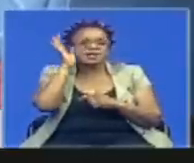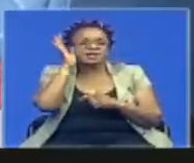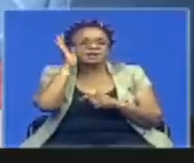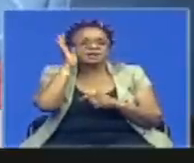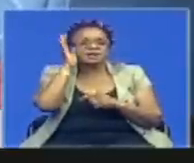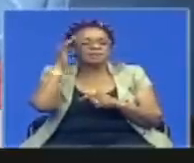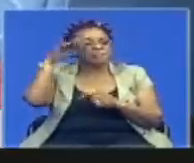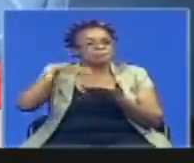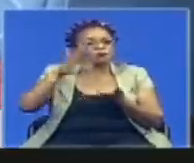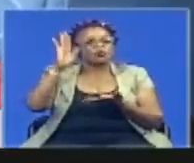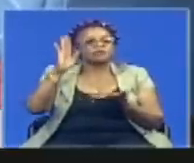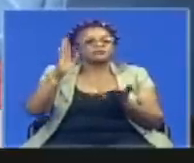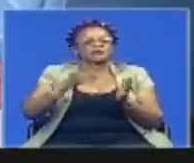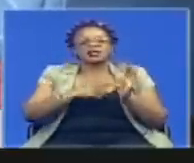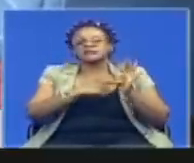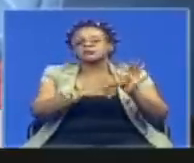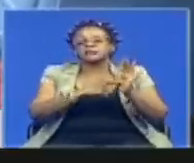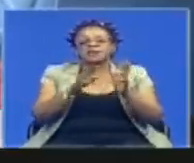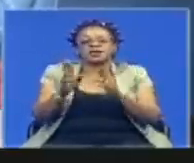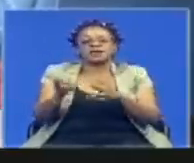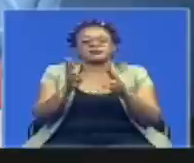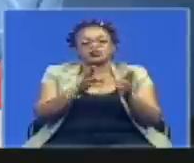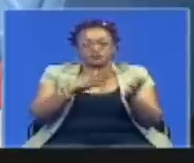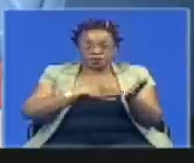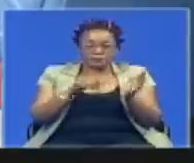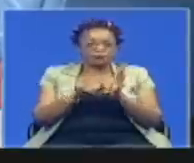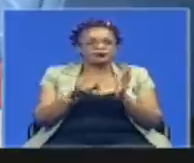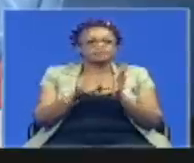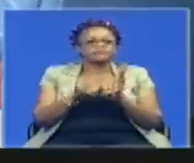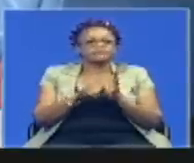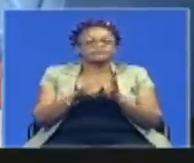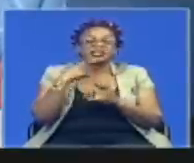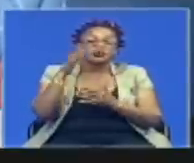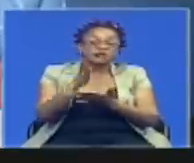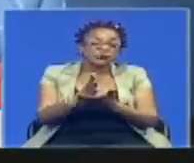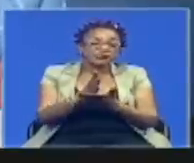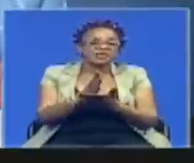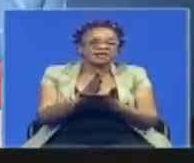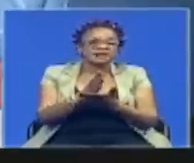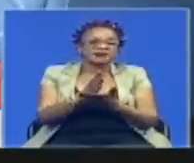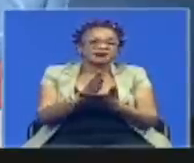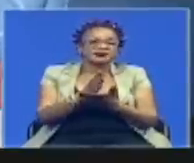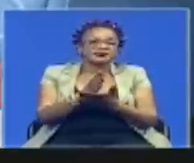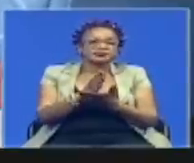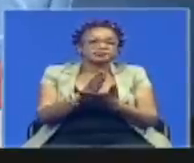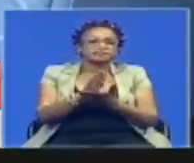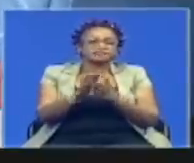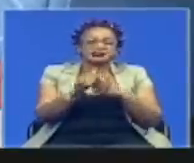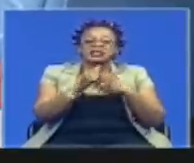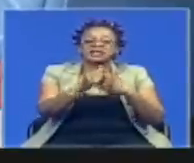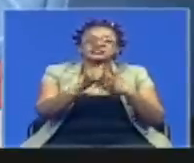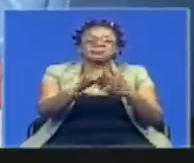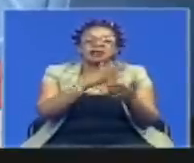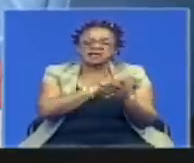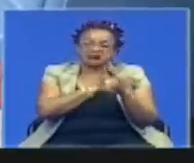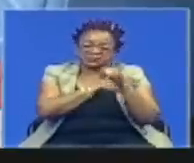in terms of exposing the nature of our problem. Can I tell you the truth? Yes. It's the leadership of NASA that has a